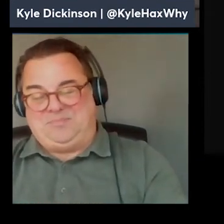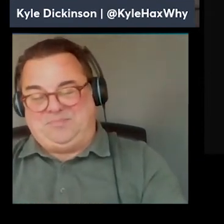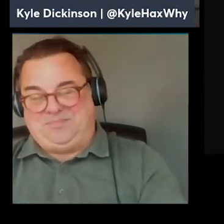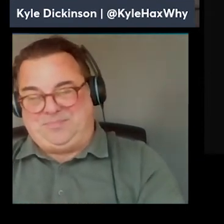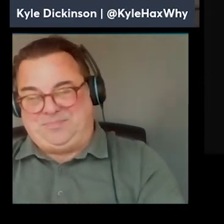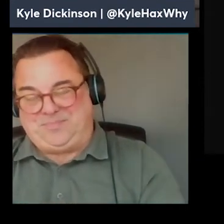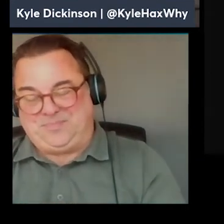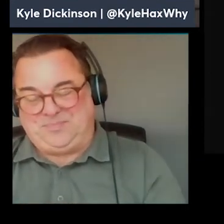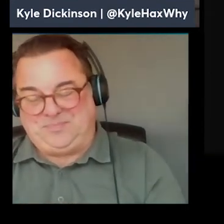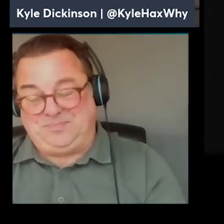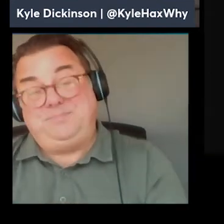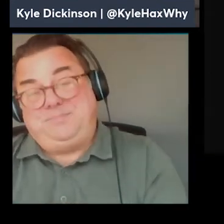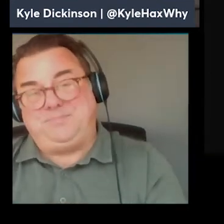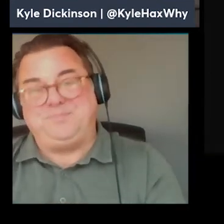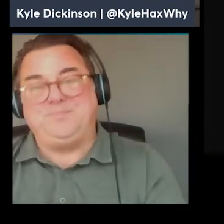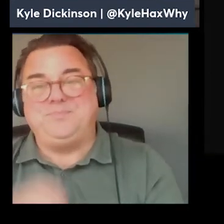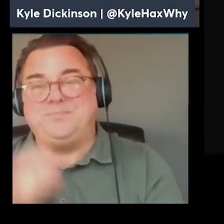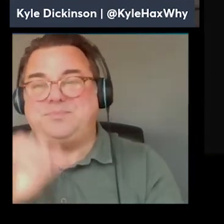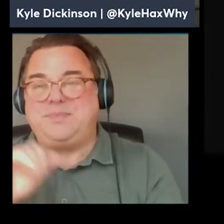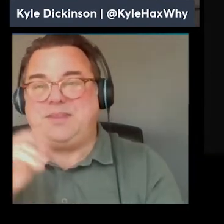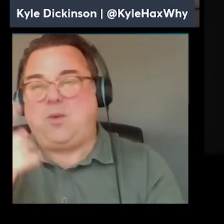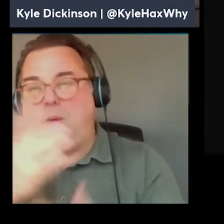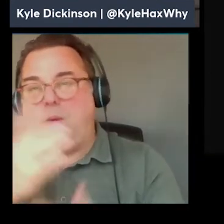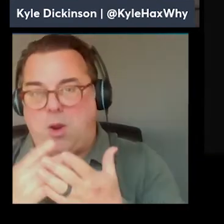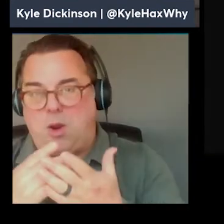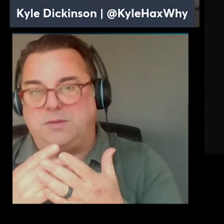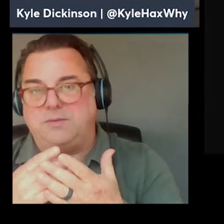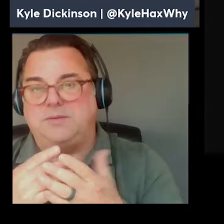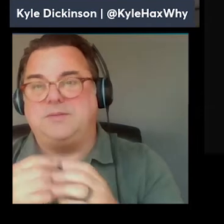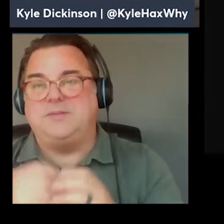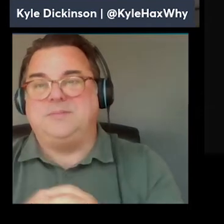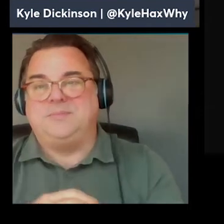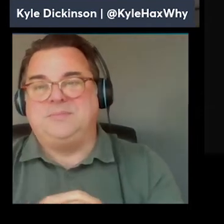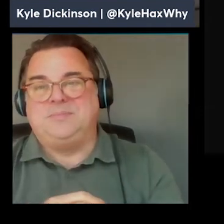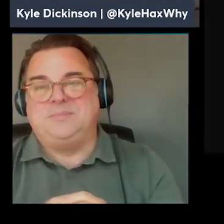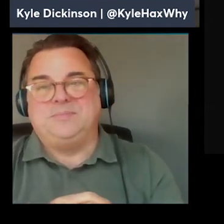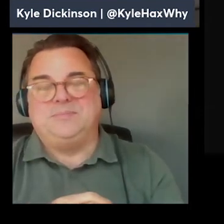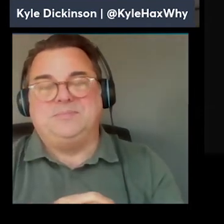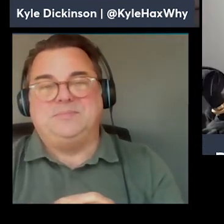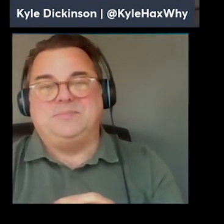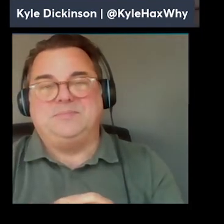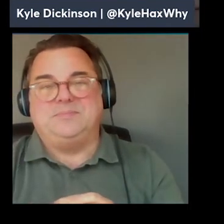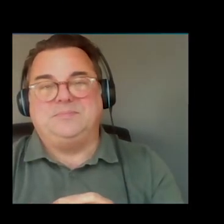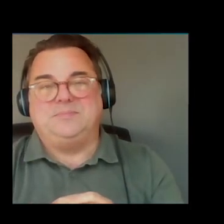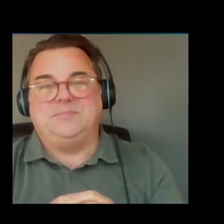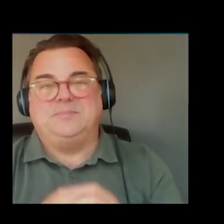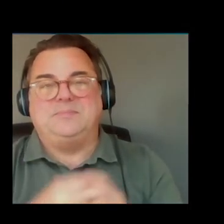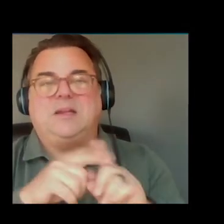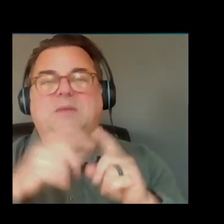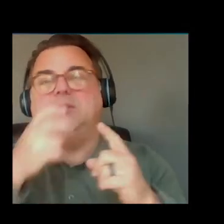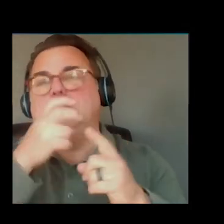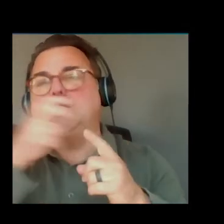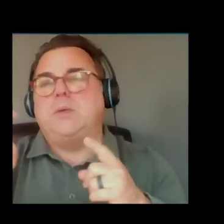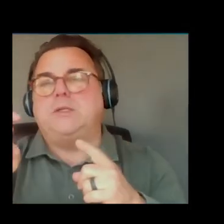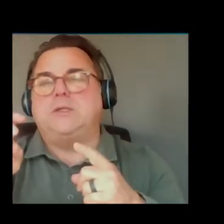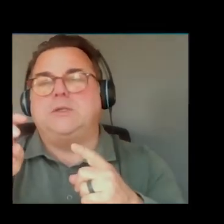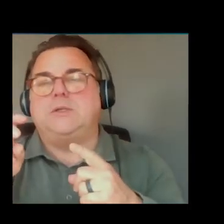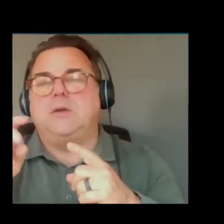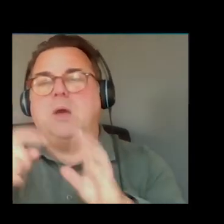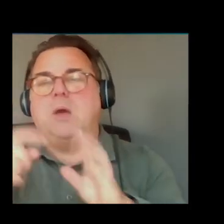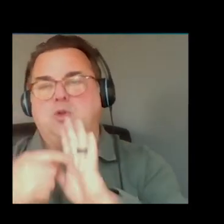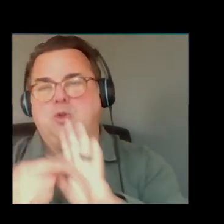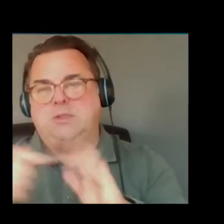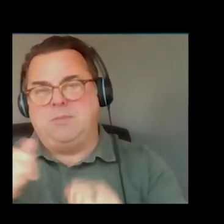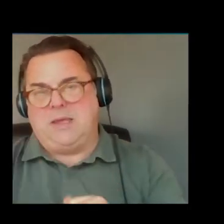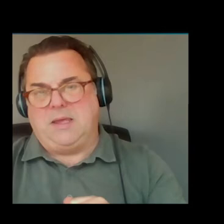So yeah, that's one part. So I wanted to show how this works, and then I'm gonna switch over here, and I wanted to show some